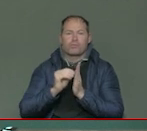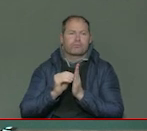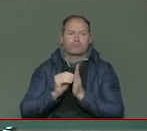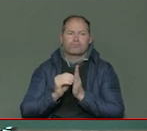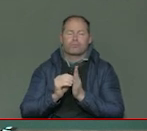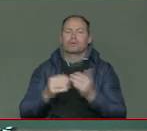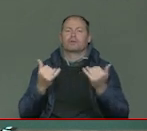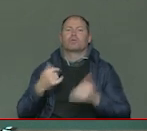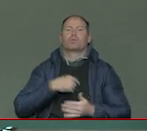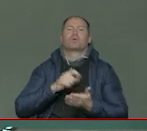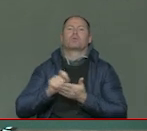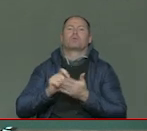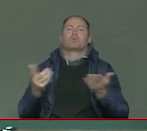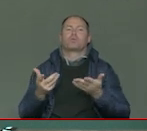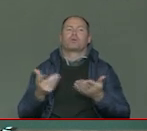to our